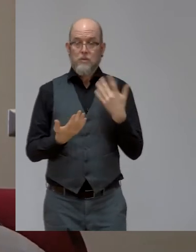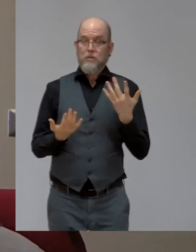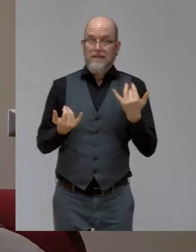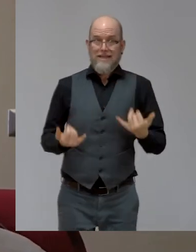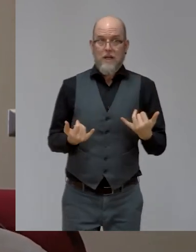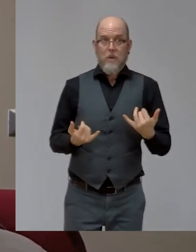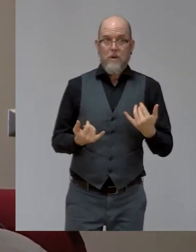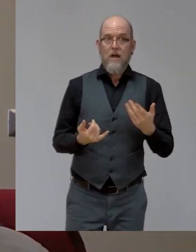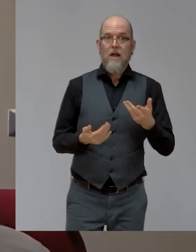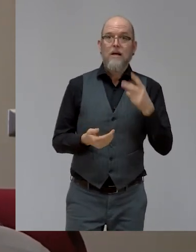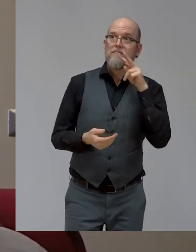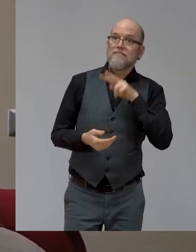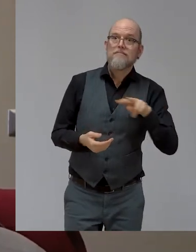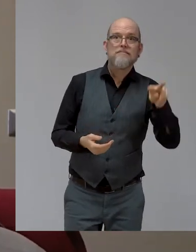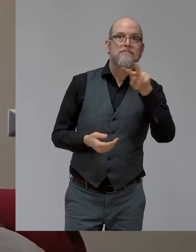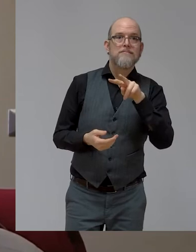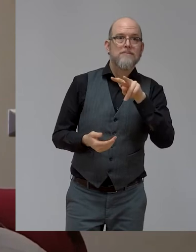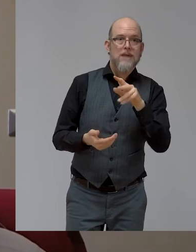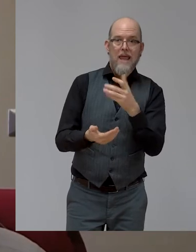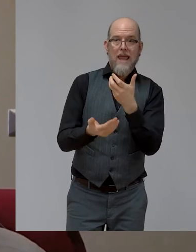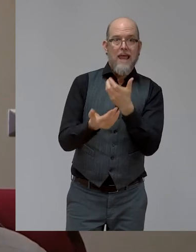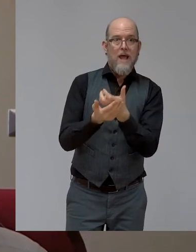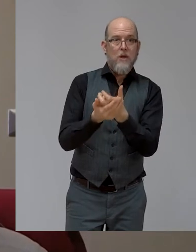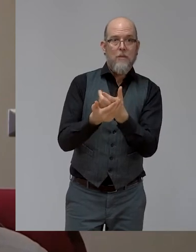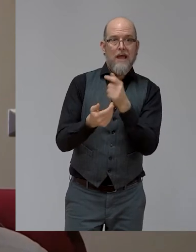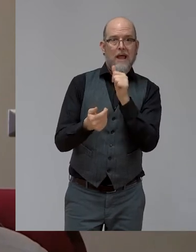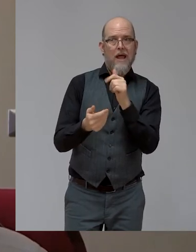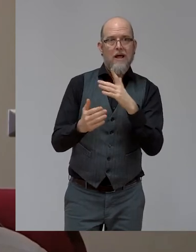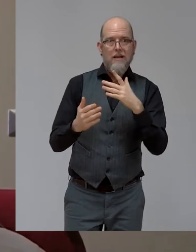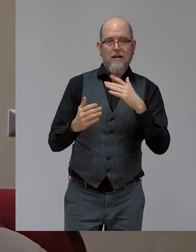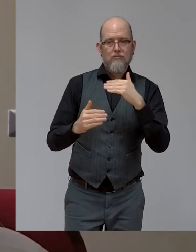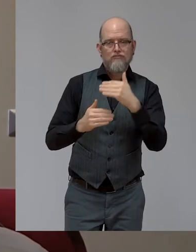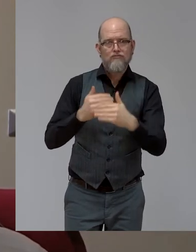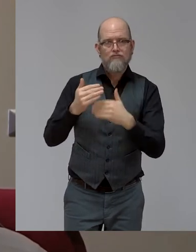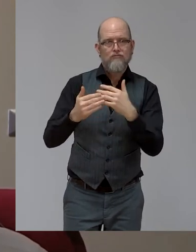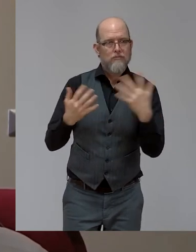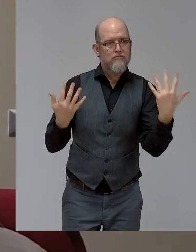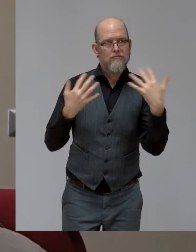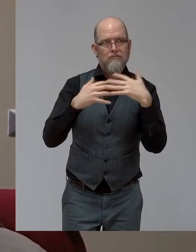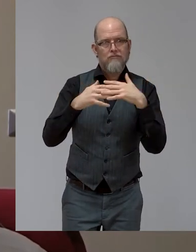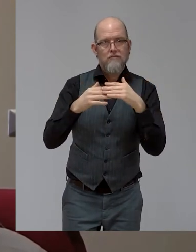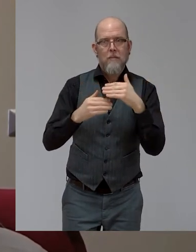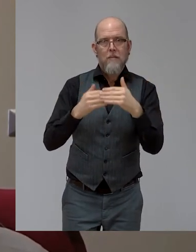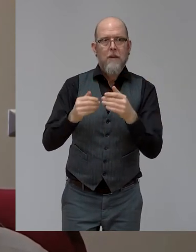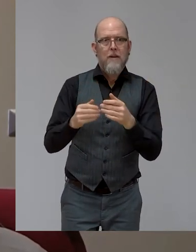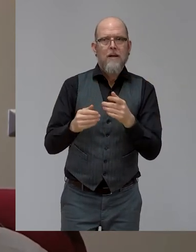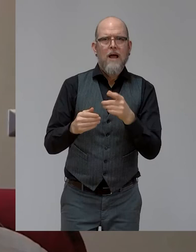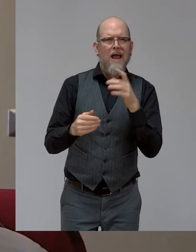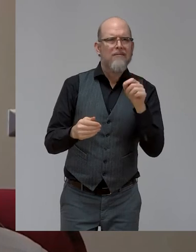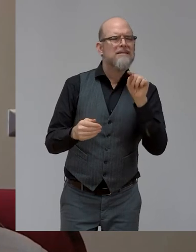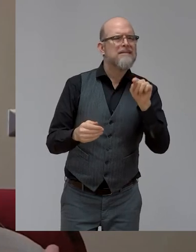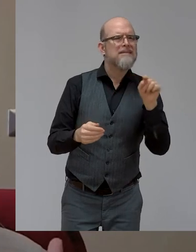becomes wealthier, everything becomes lower, the more bureaucratic and creativity and